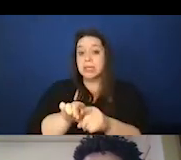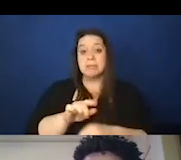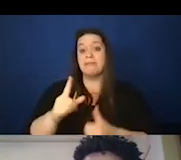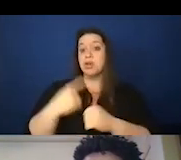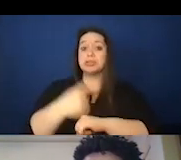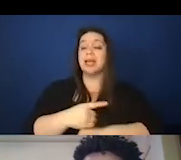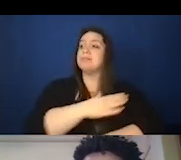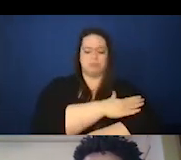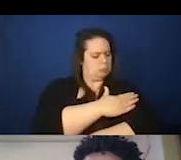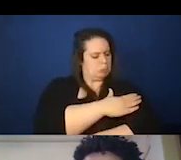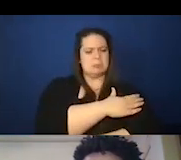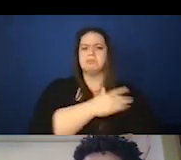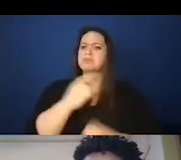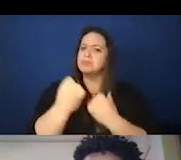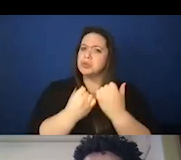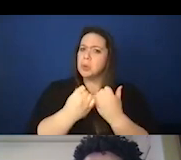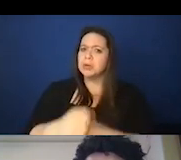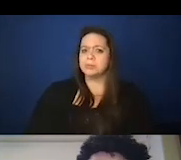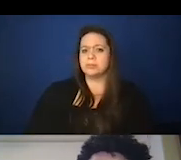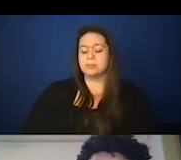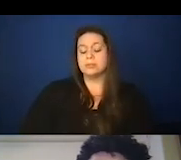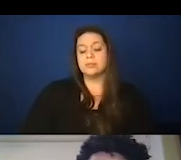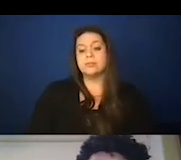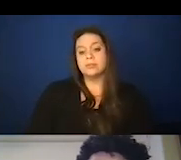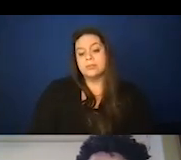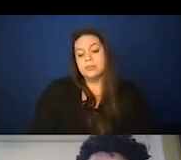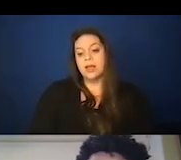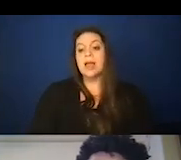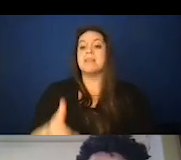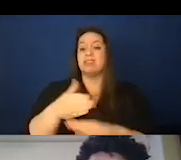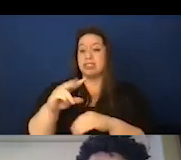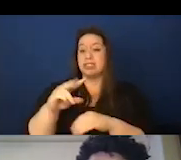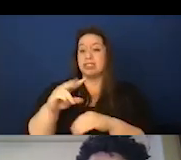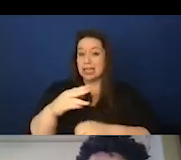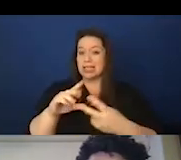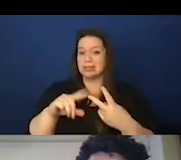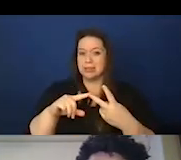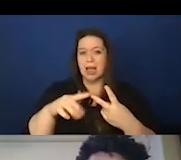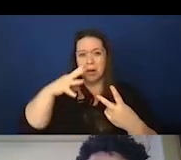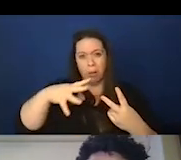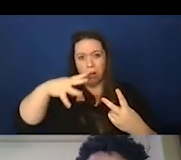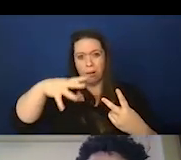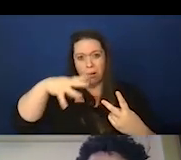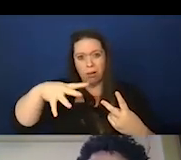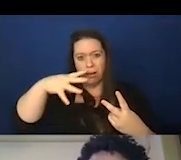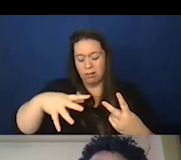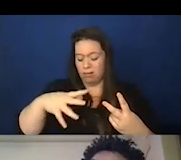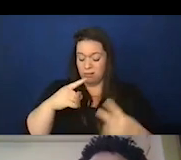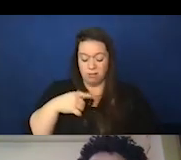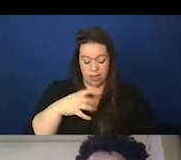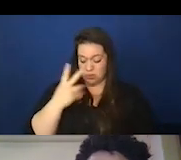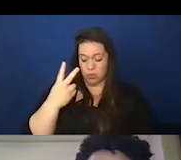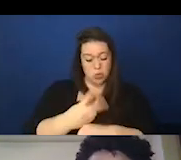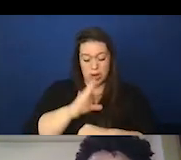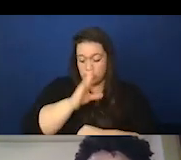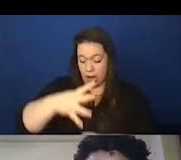for one day. The only other thing I noticed after the second shot was my nose was running like a faucet for 2 days,